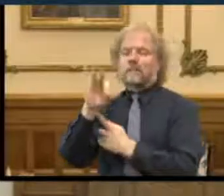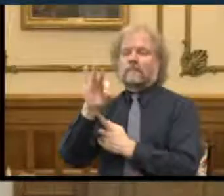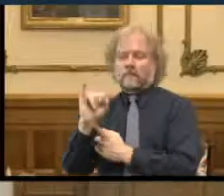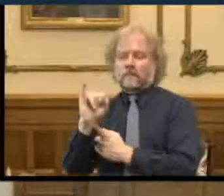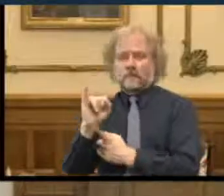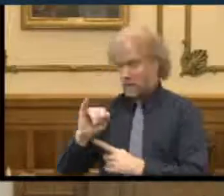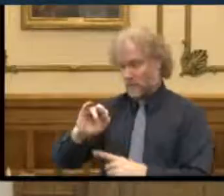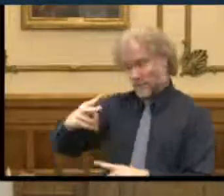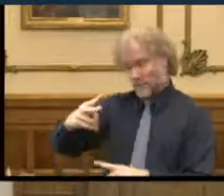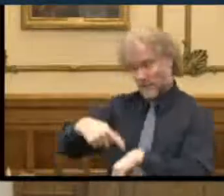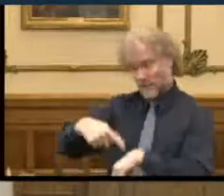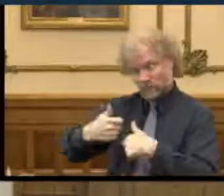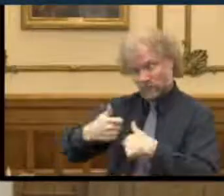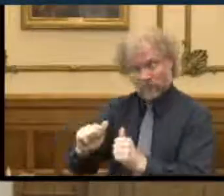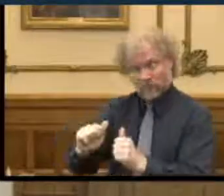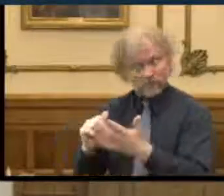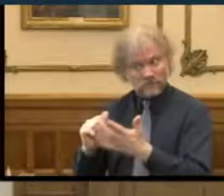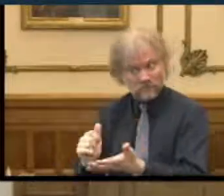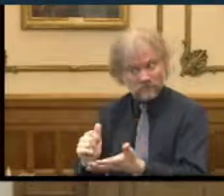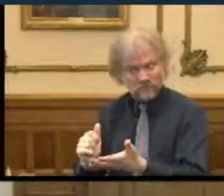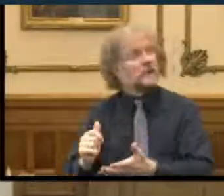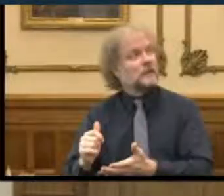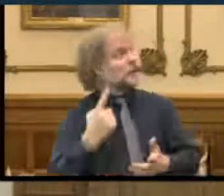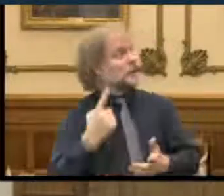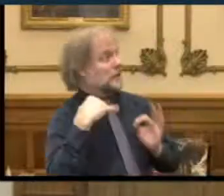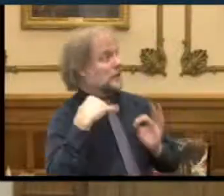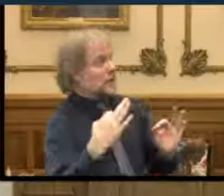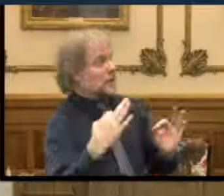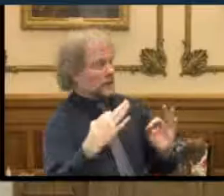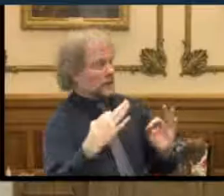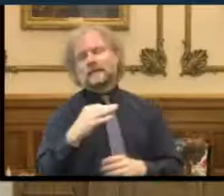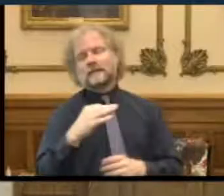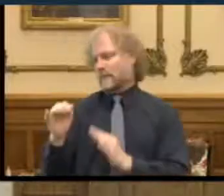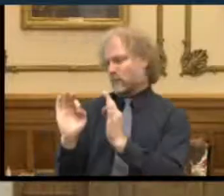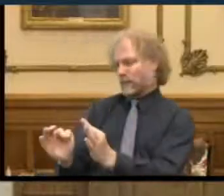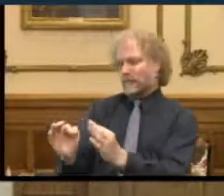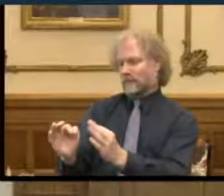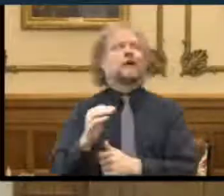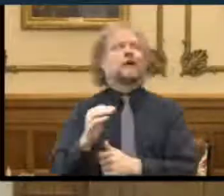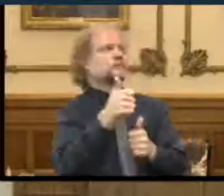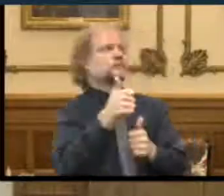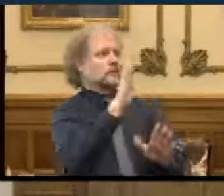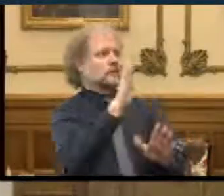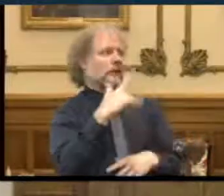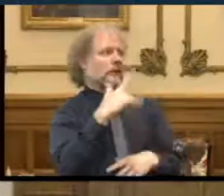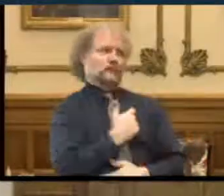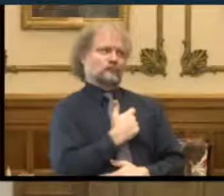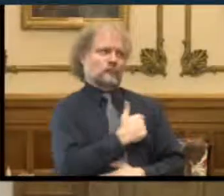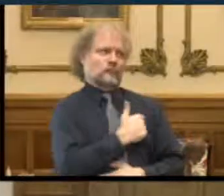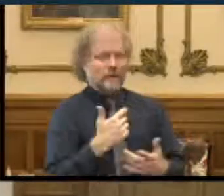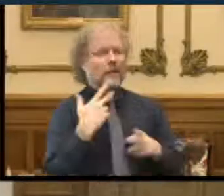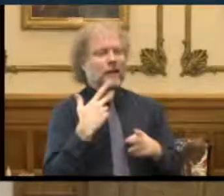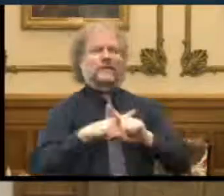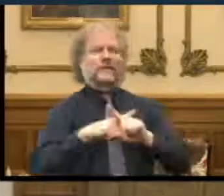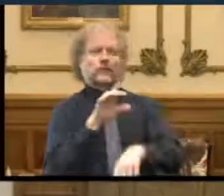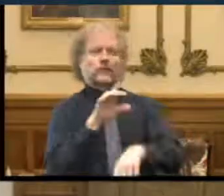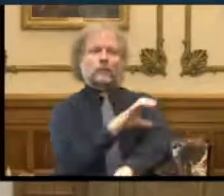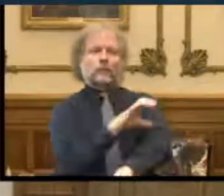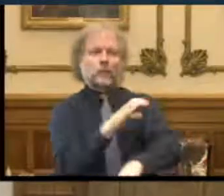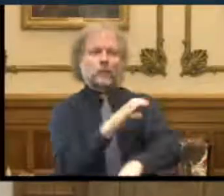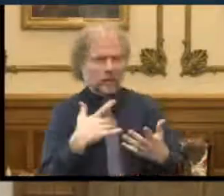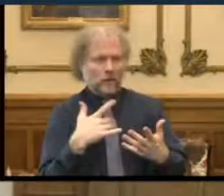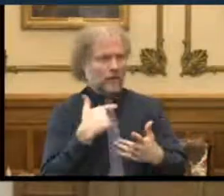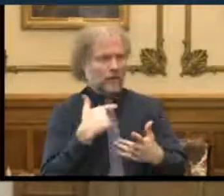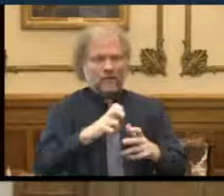Second time's a charm, Meredith. Can you hear me now? Yes, perfect. Sorry about that. I'm using a different computer, so every time